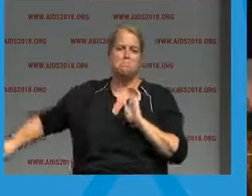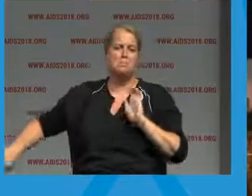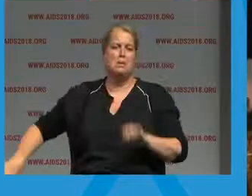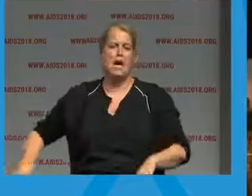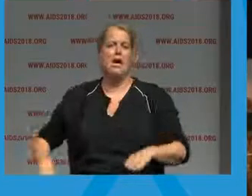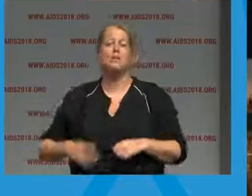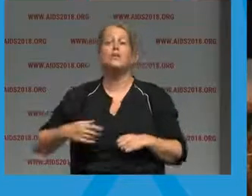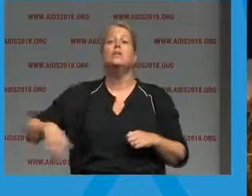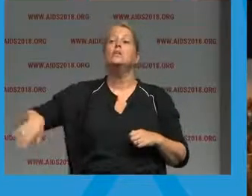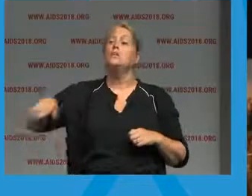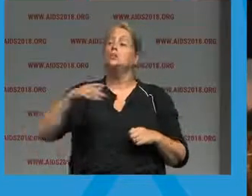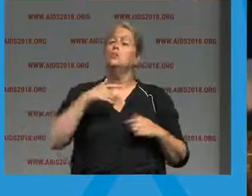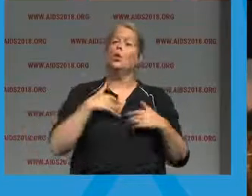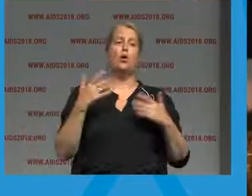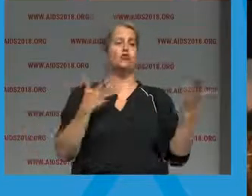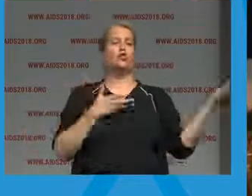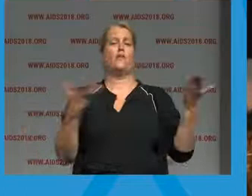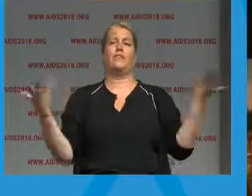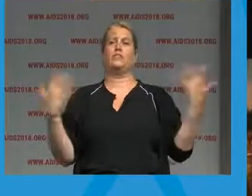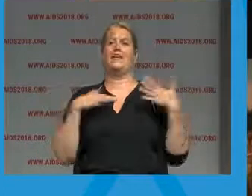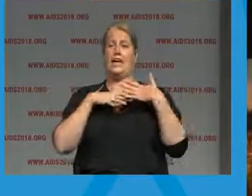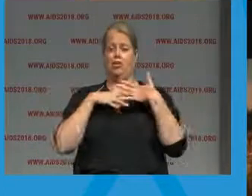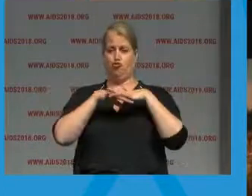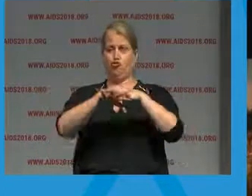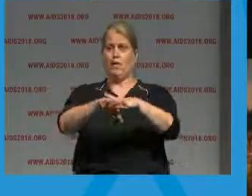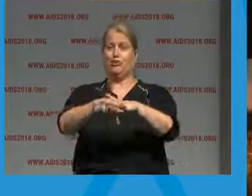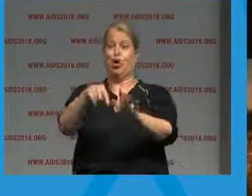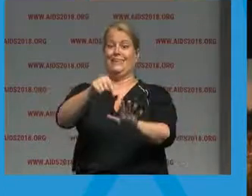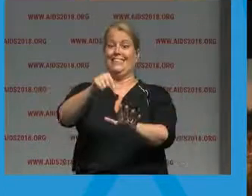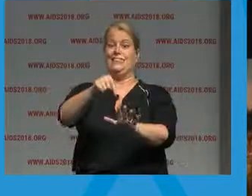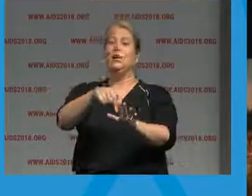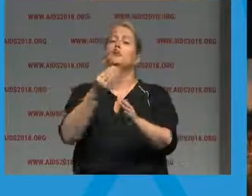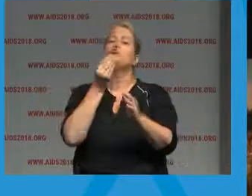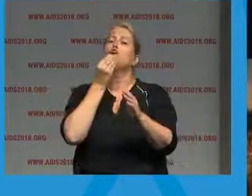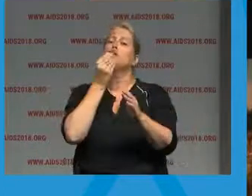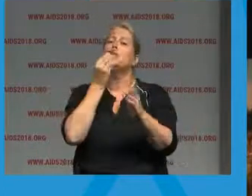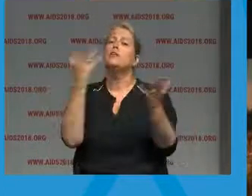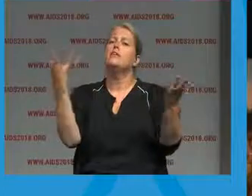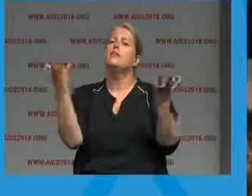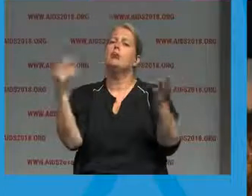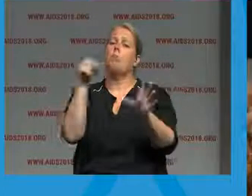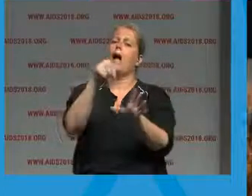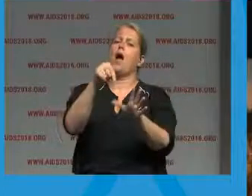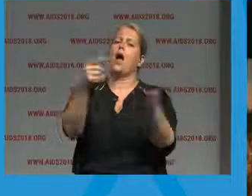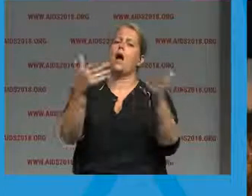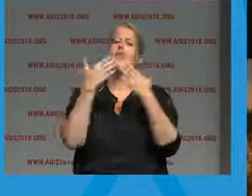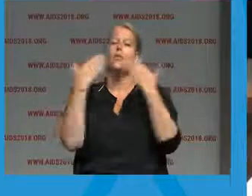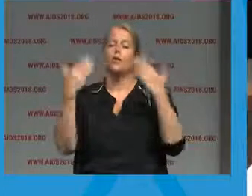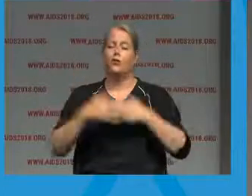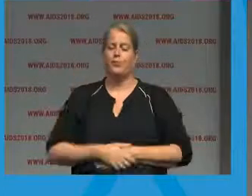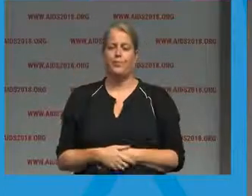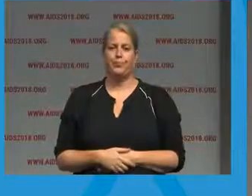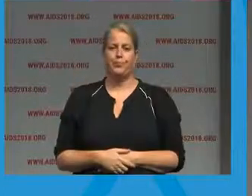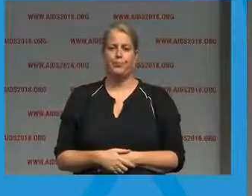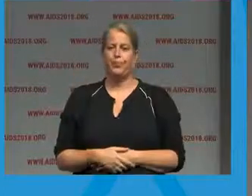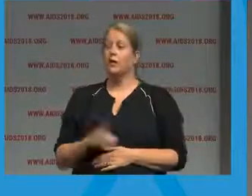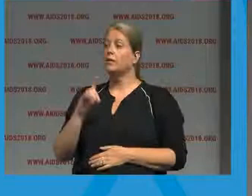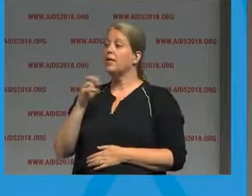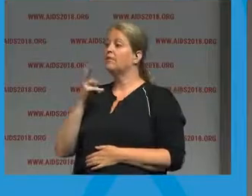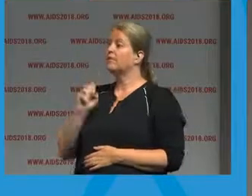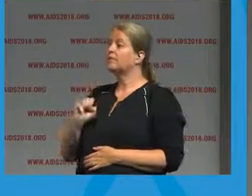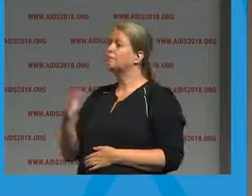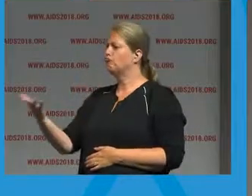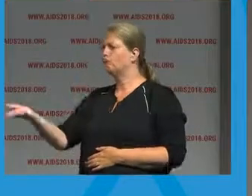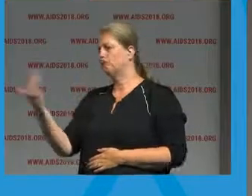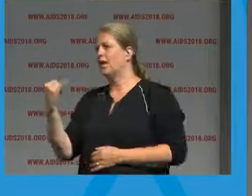integrated services, where is the nutrition left? Thank you. Thank you. David, go ahead. do the